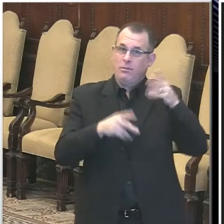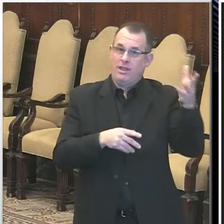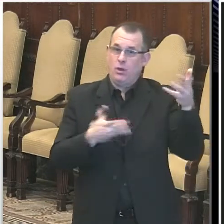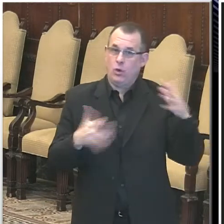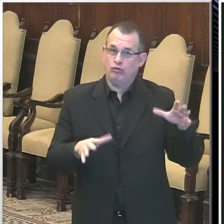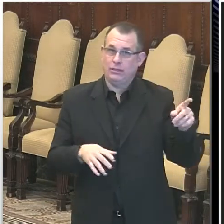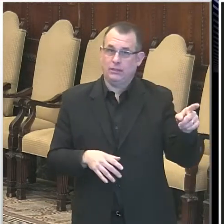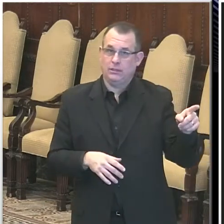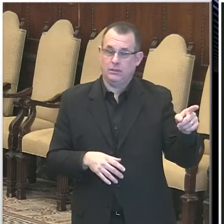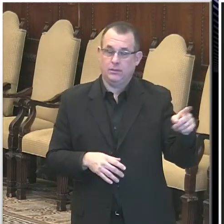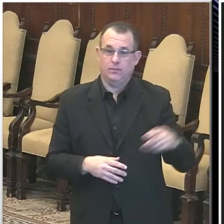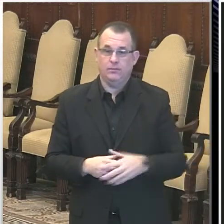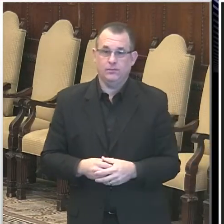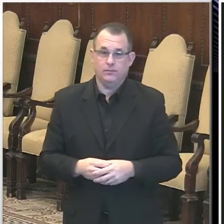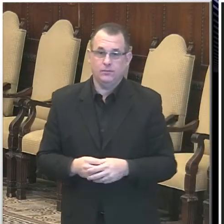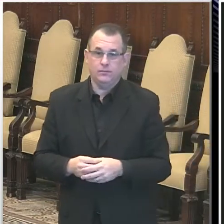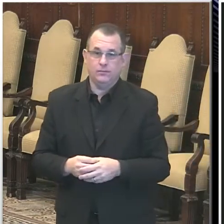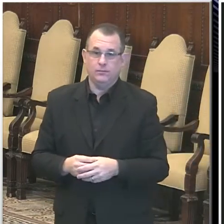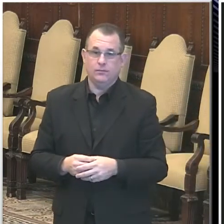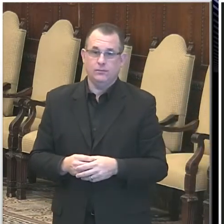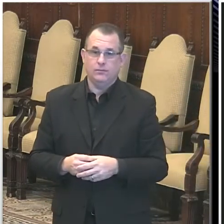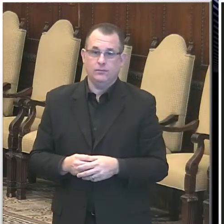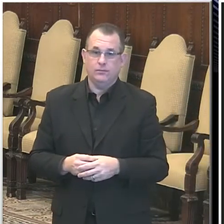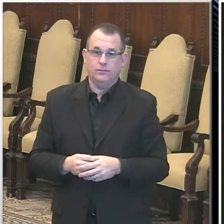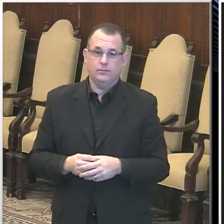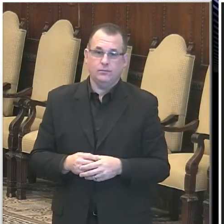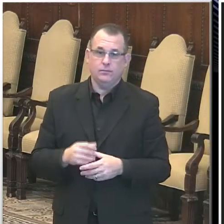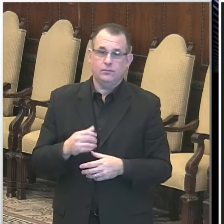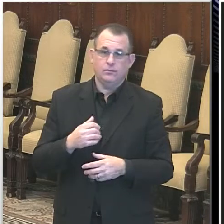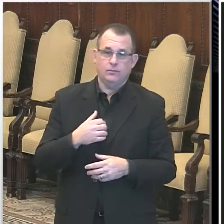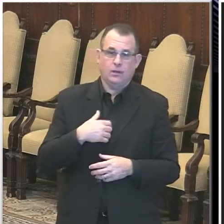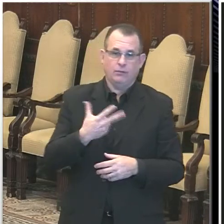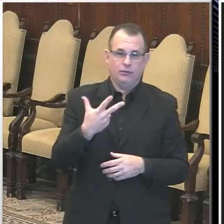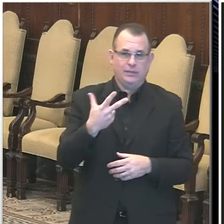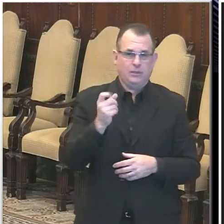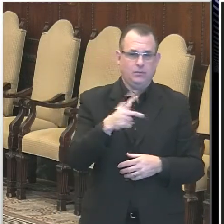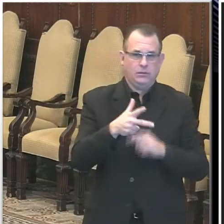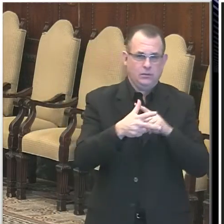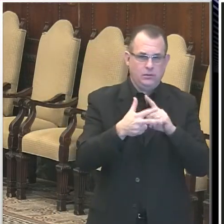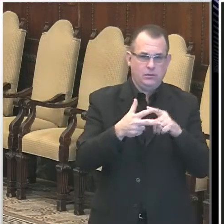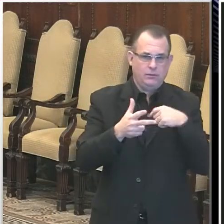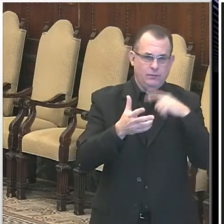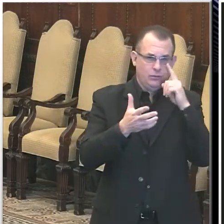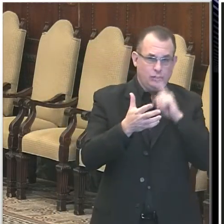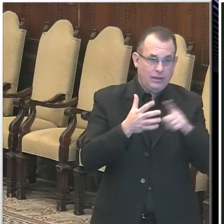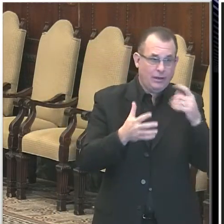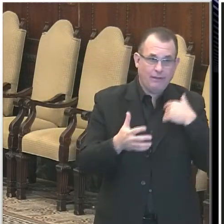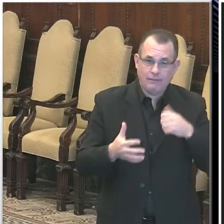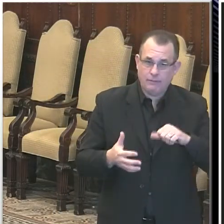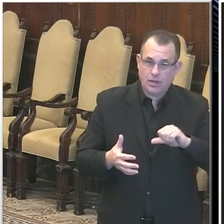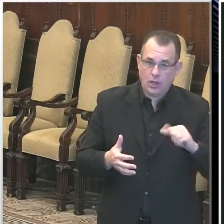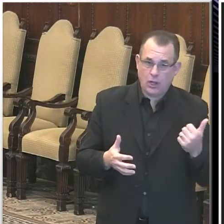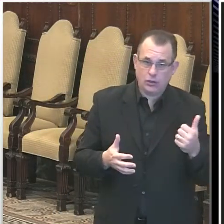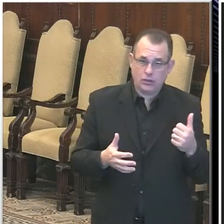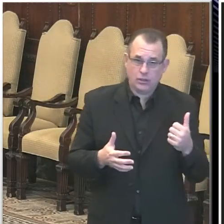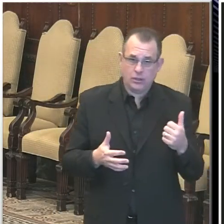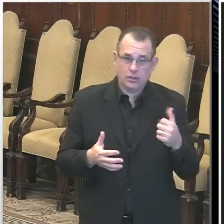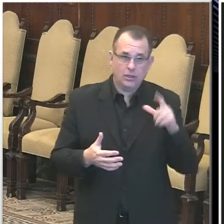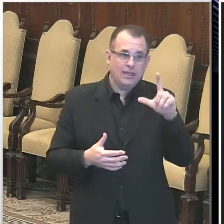Okay, so you have those 3. And then I just want to make sure that there's also, so the Leah Corus Center, is that